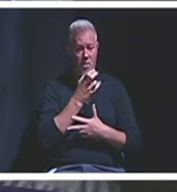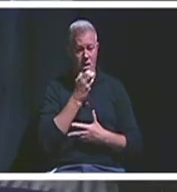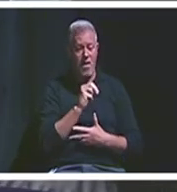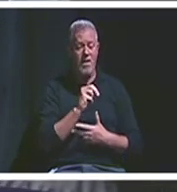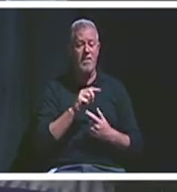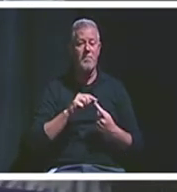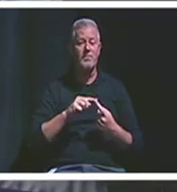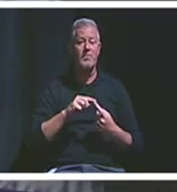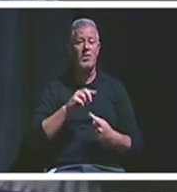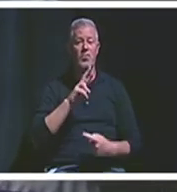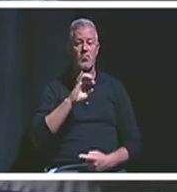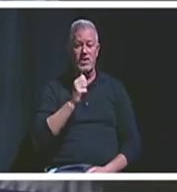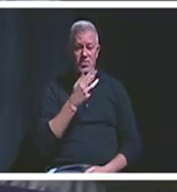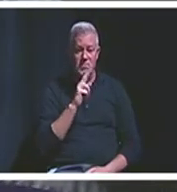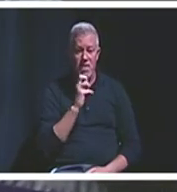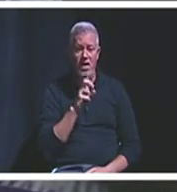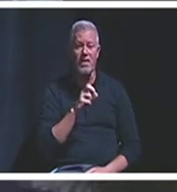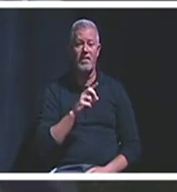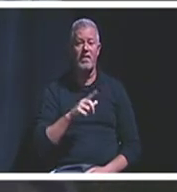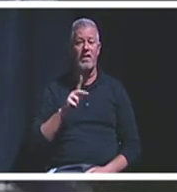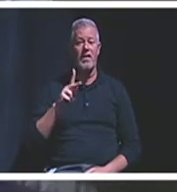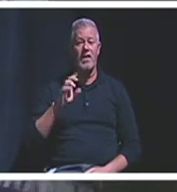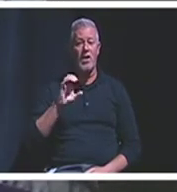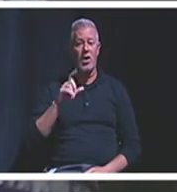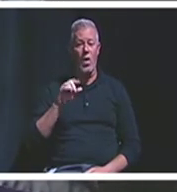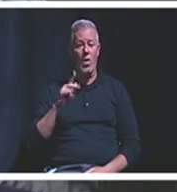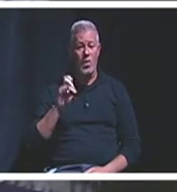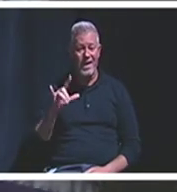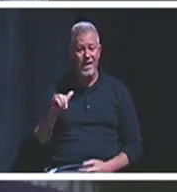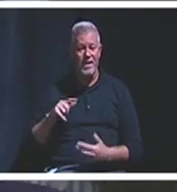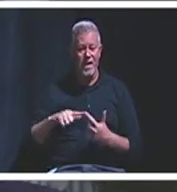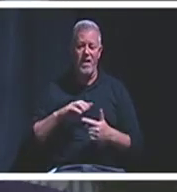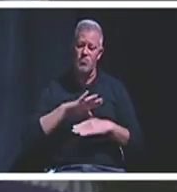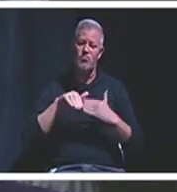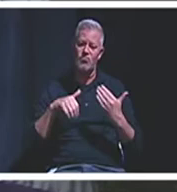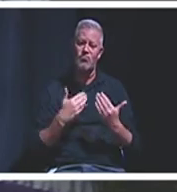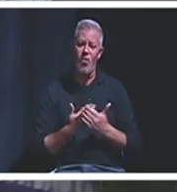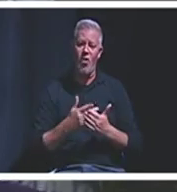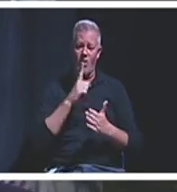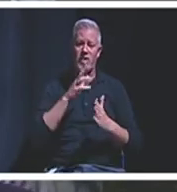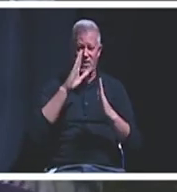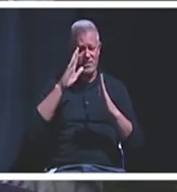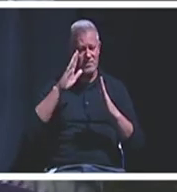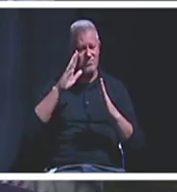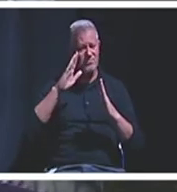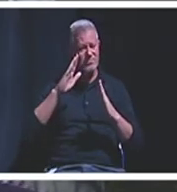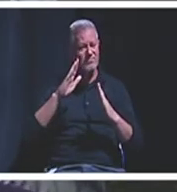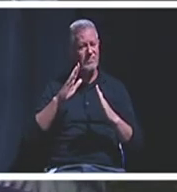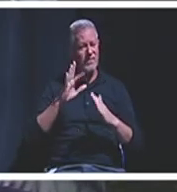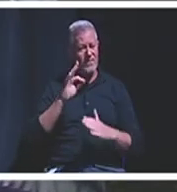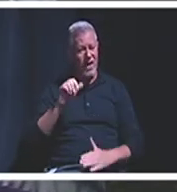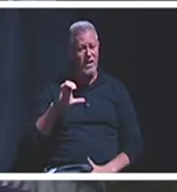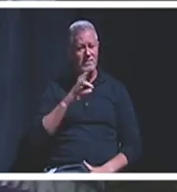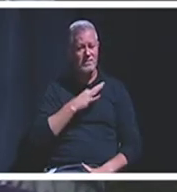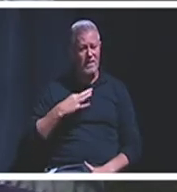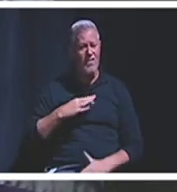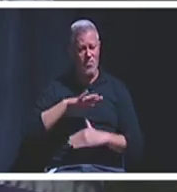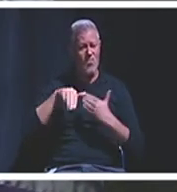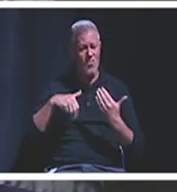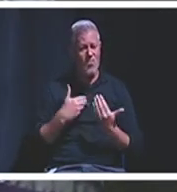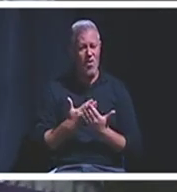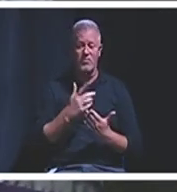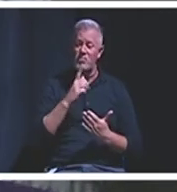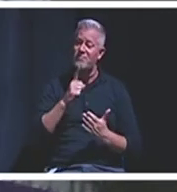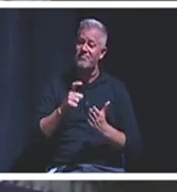Richmond and Leslie Clooney, along with our entire dedicated faculty and our committed staff, because it truly does